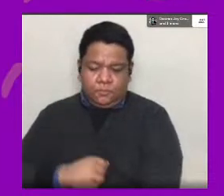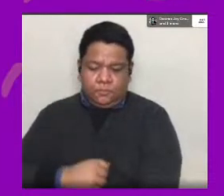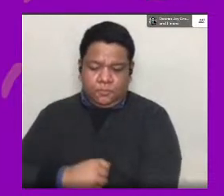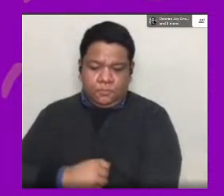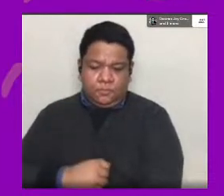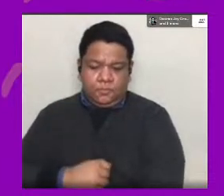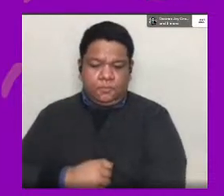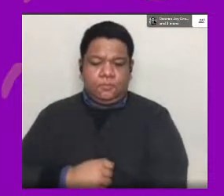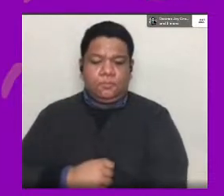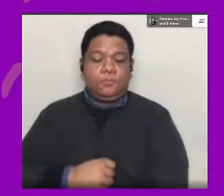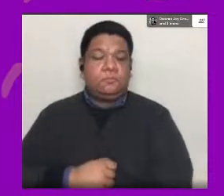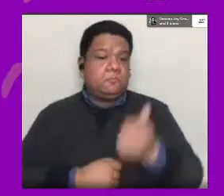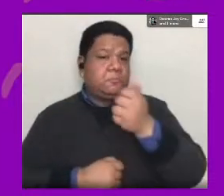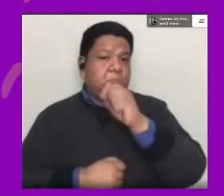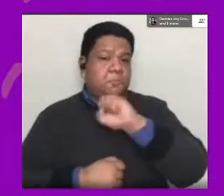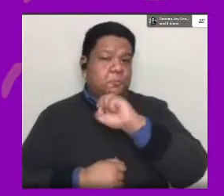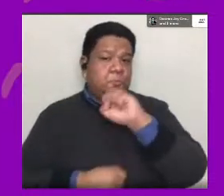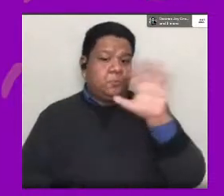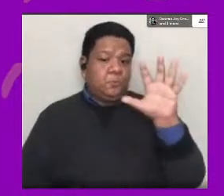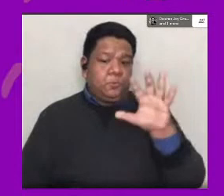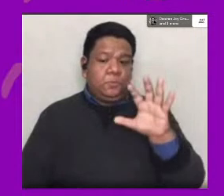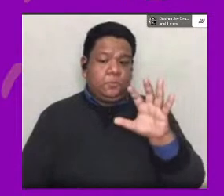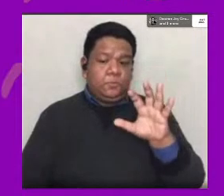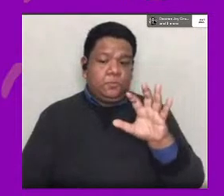A pleasant morning to everyone.